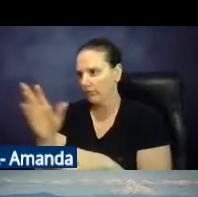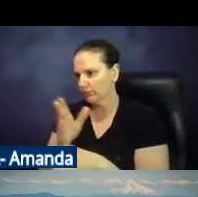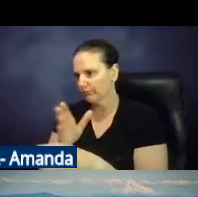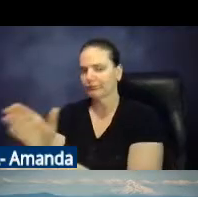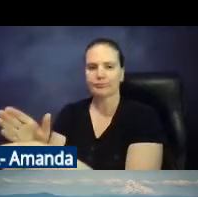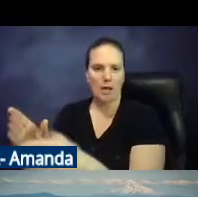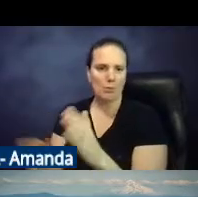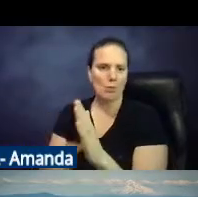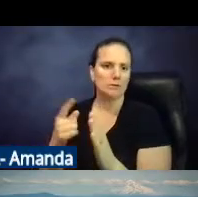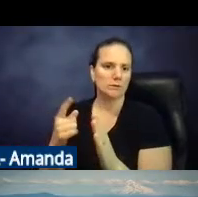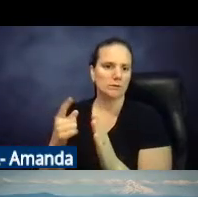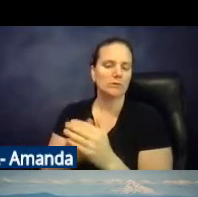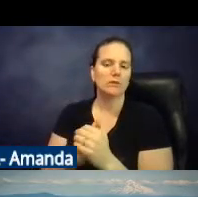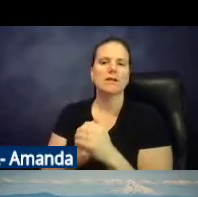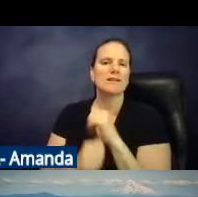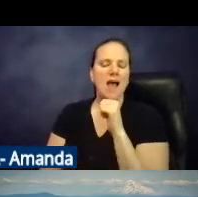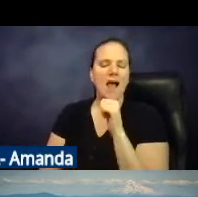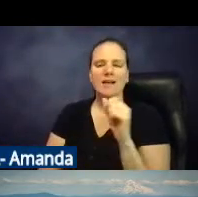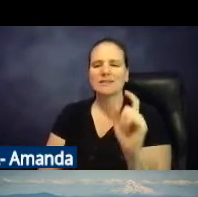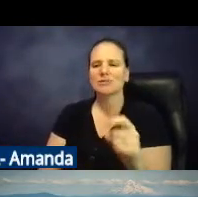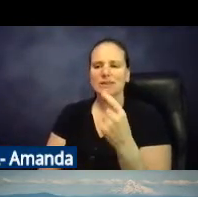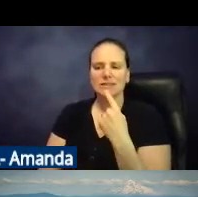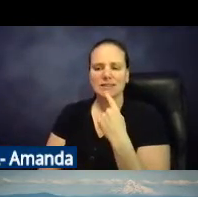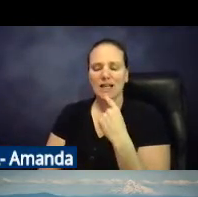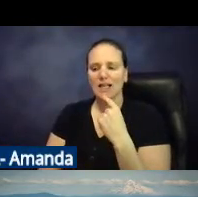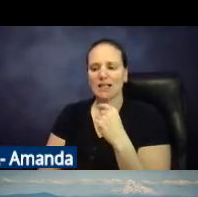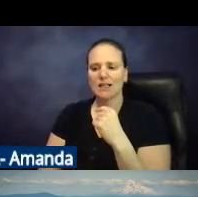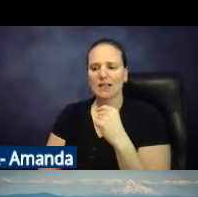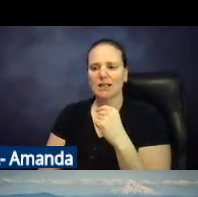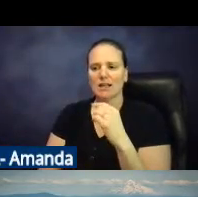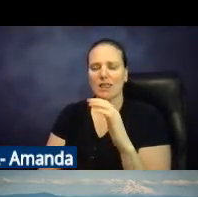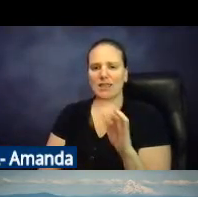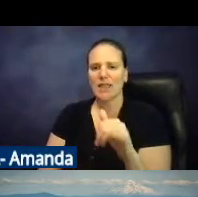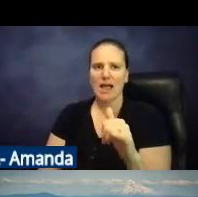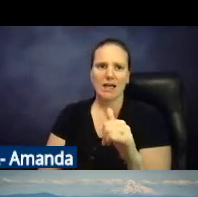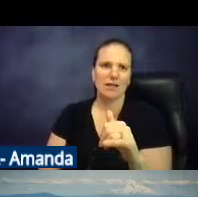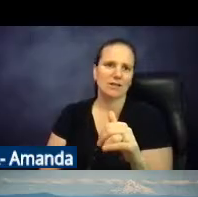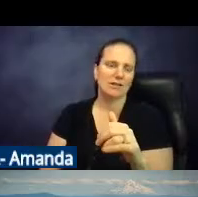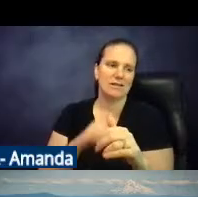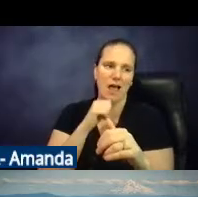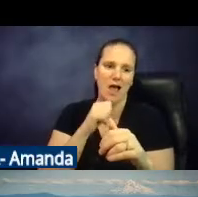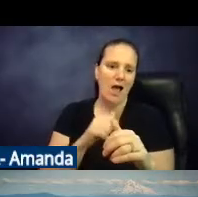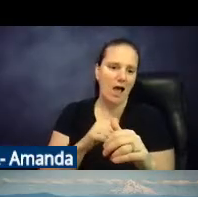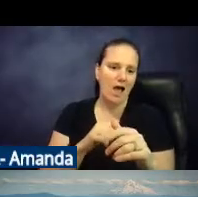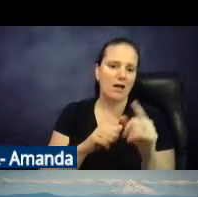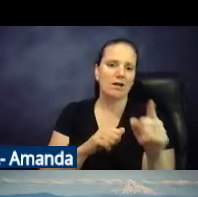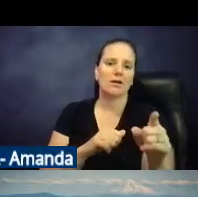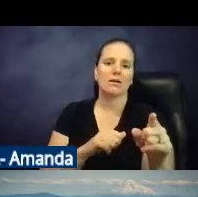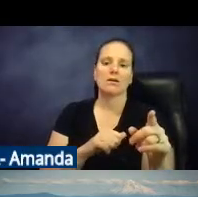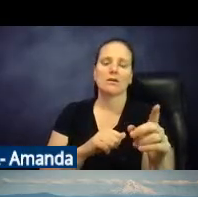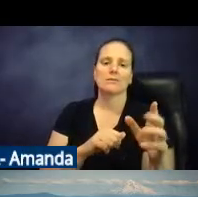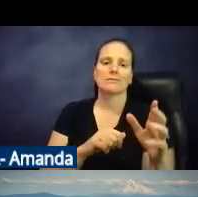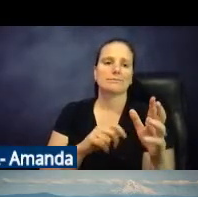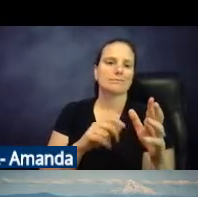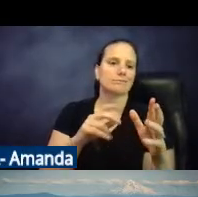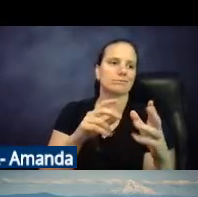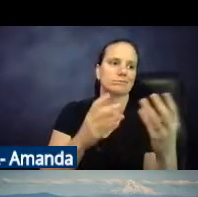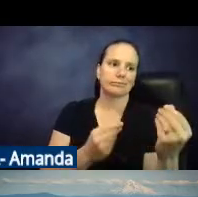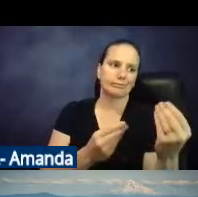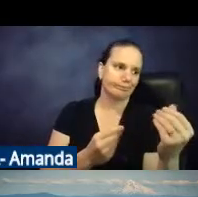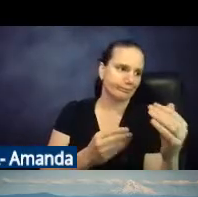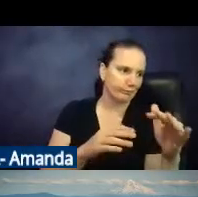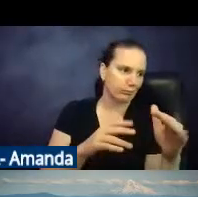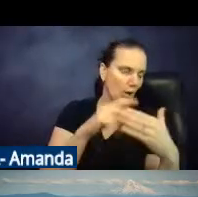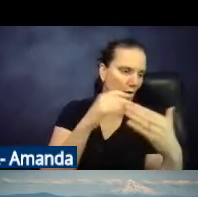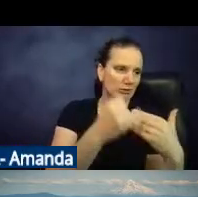Not necessarily saying it's only or not a transit project and not a roadway project. It combines a little bit of both in that we